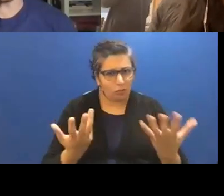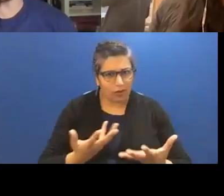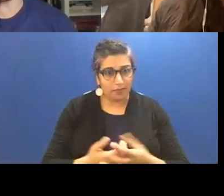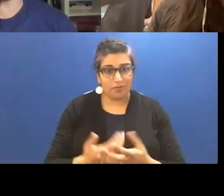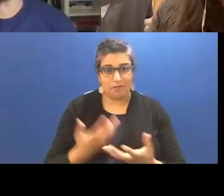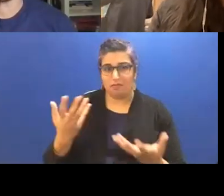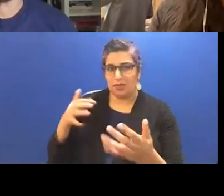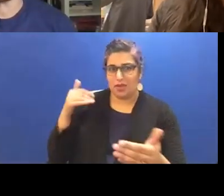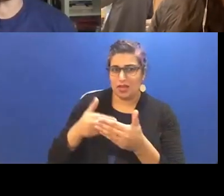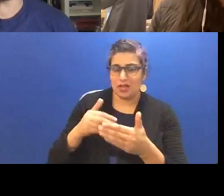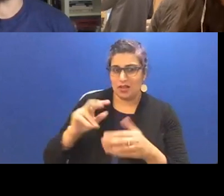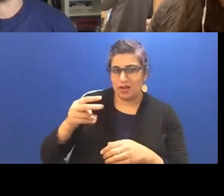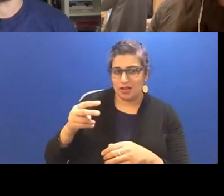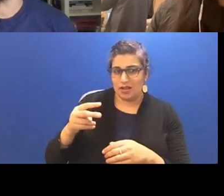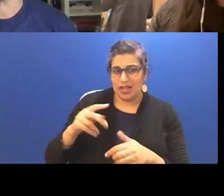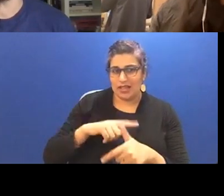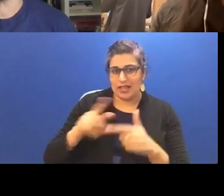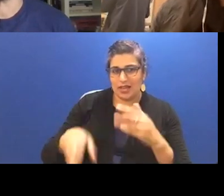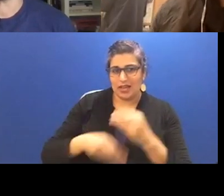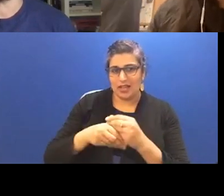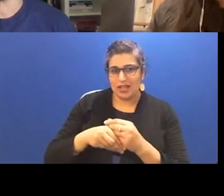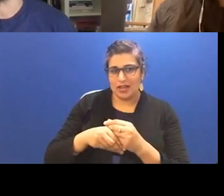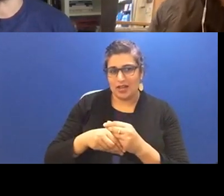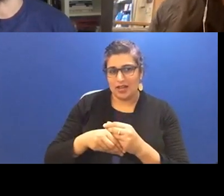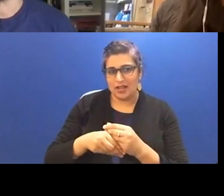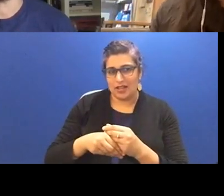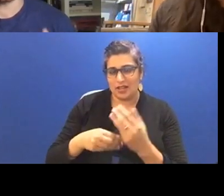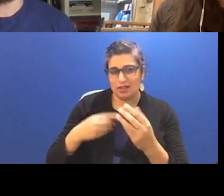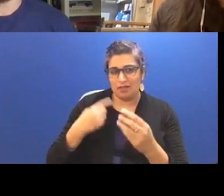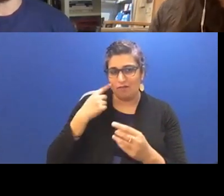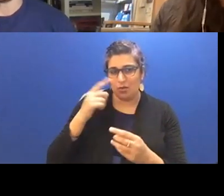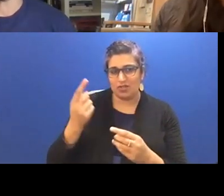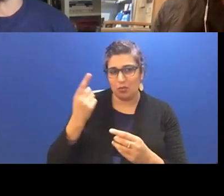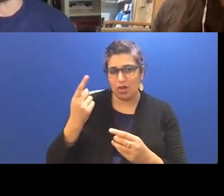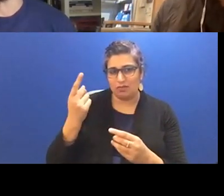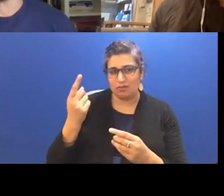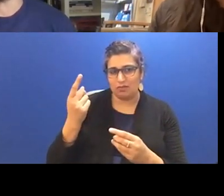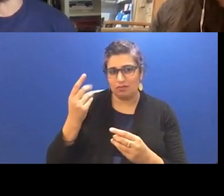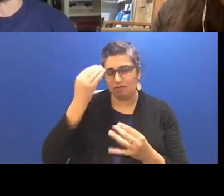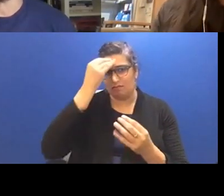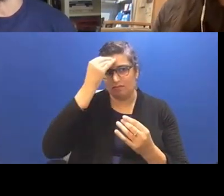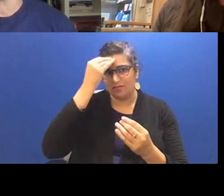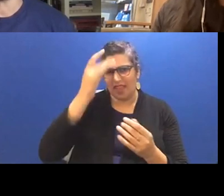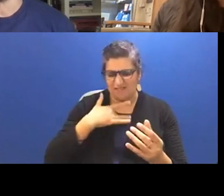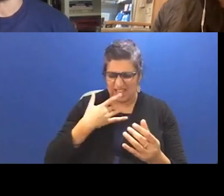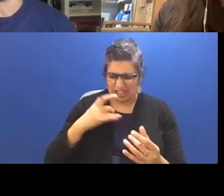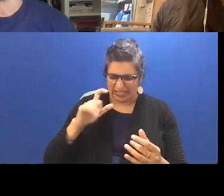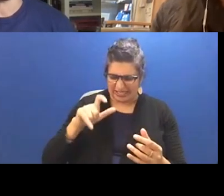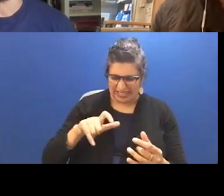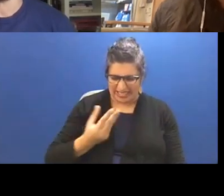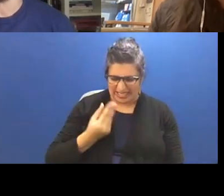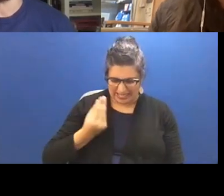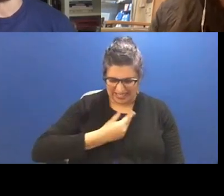Yeah, maybe closer to the second, and then a little bit of like nuts and boltsy for like somebody who's like, I feel this thing, this need, like